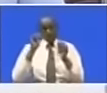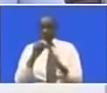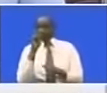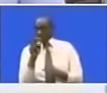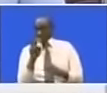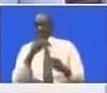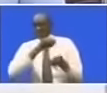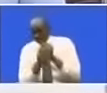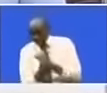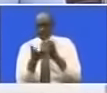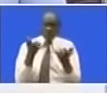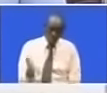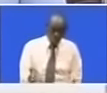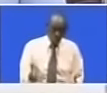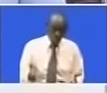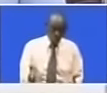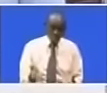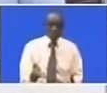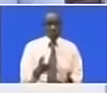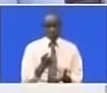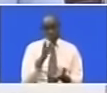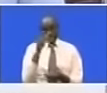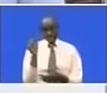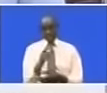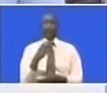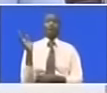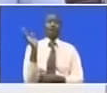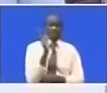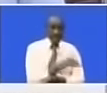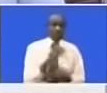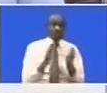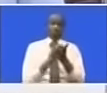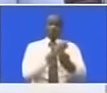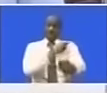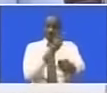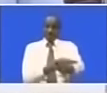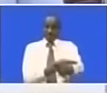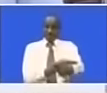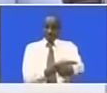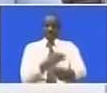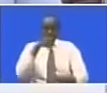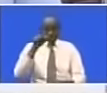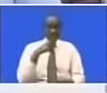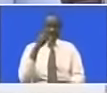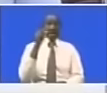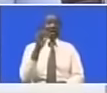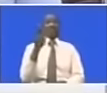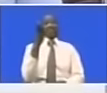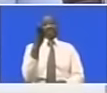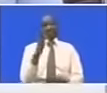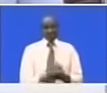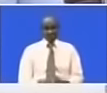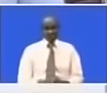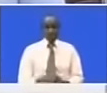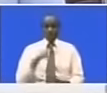numbers have changed somewhat over the last 1 month. But we want to take you back to John Alanamu, who's in Dar es Salaam, Tanzania, for